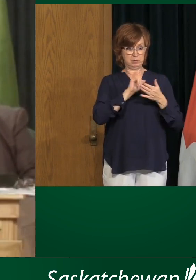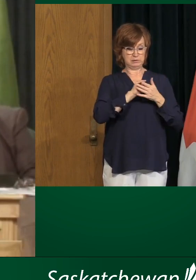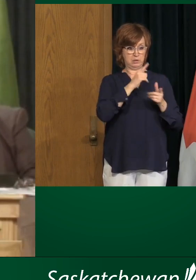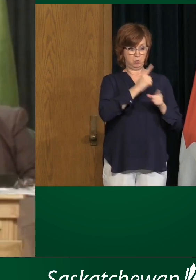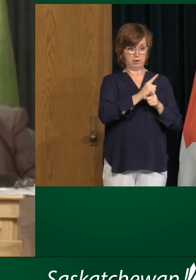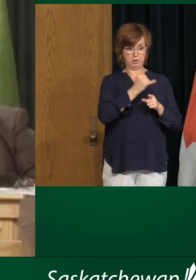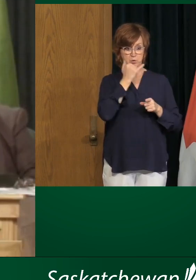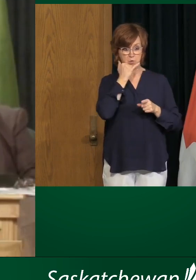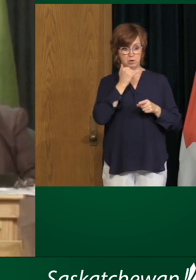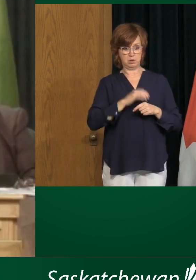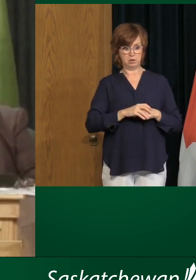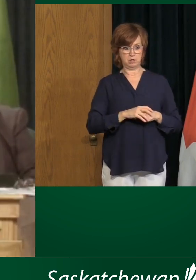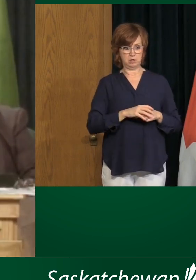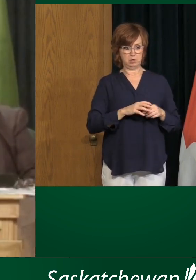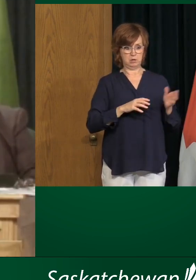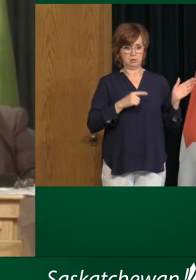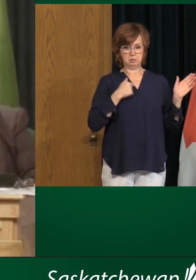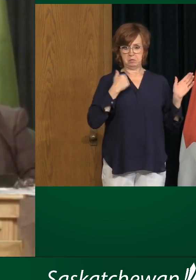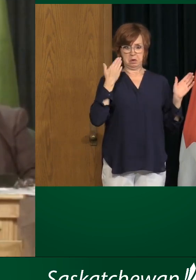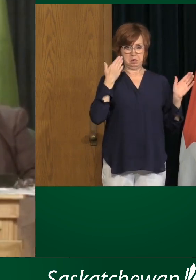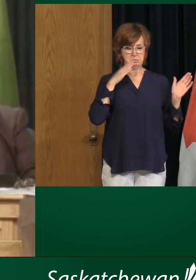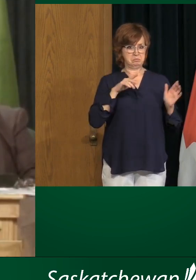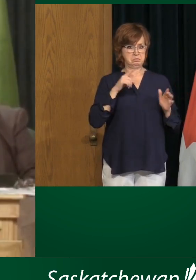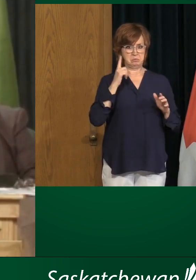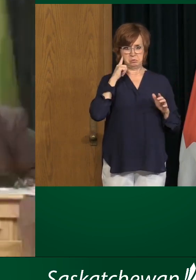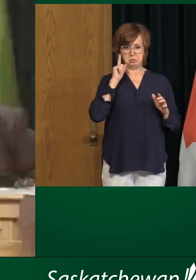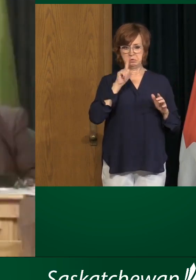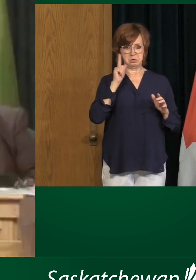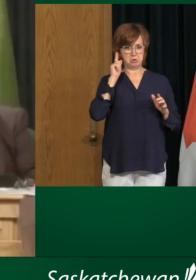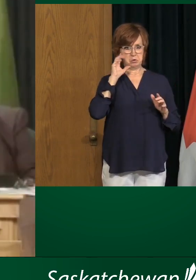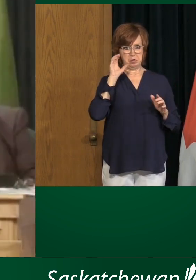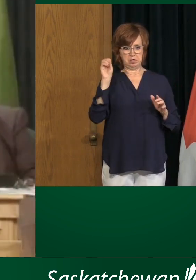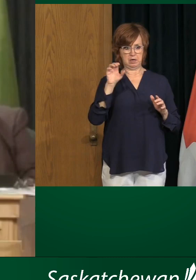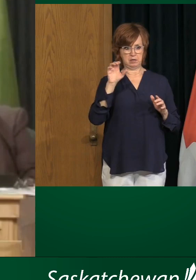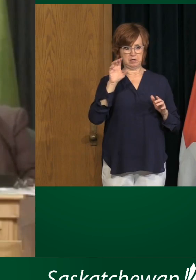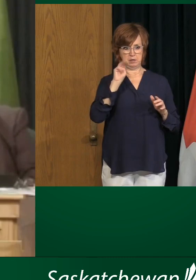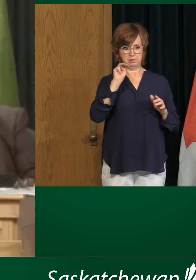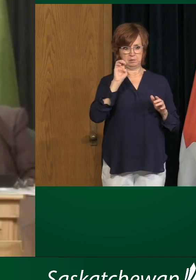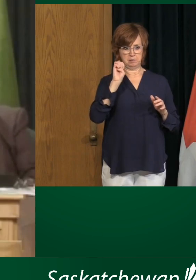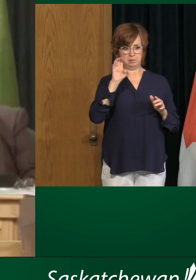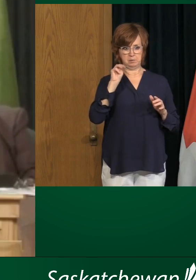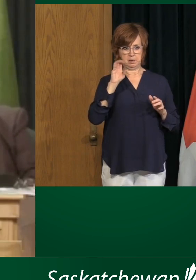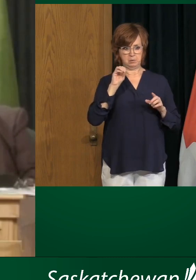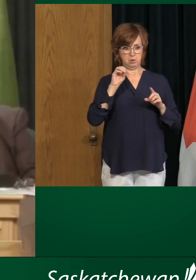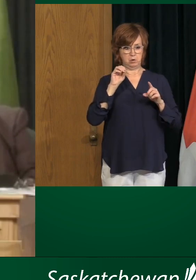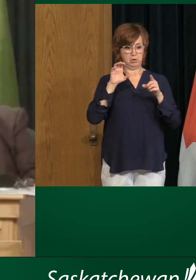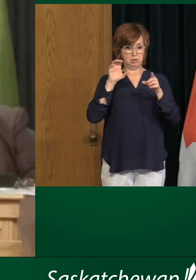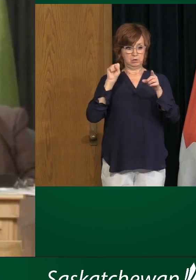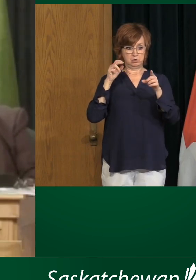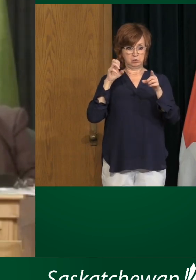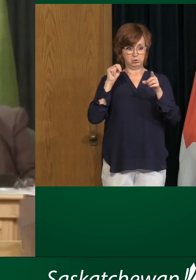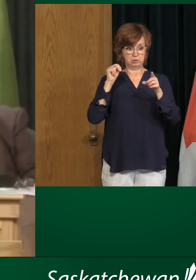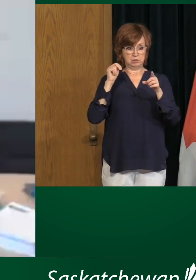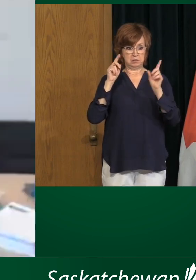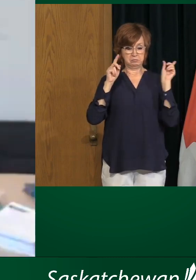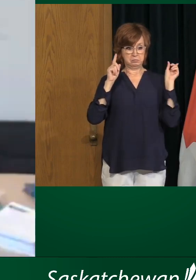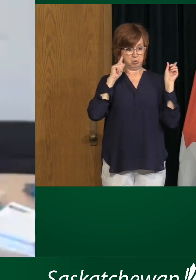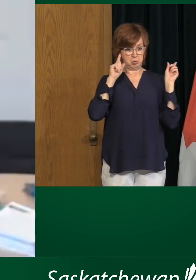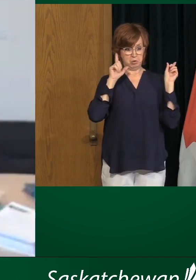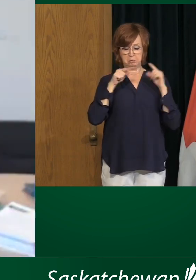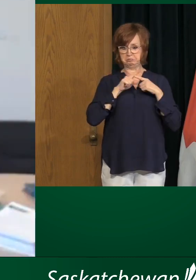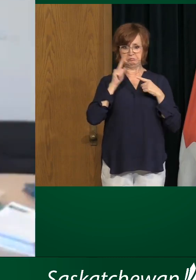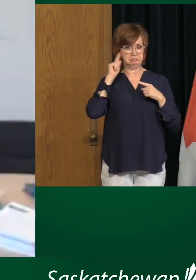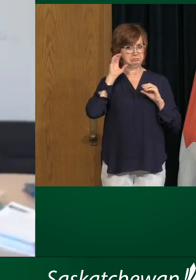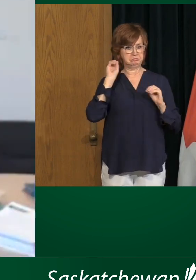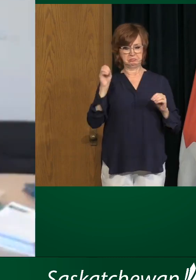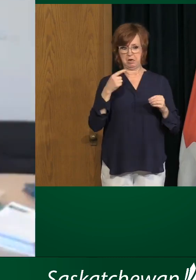So I'm not familiar with that memo. I'm not sure. Susan, are you aware of that? No, I'm not familiar with a